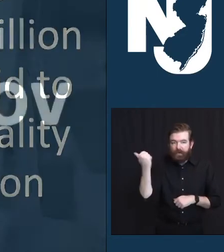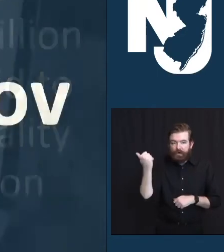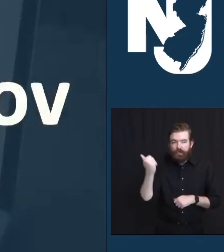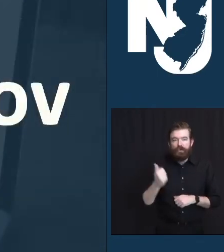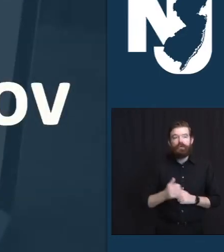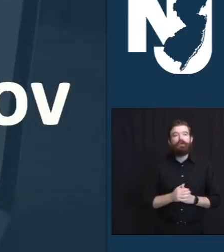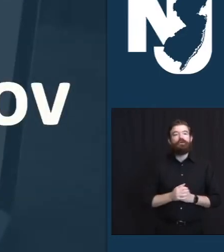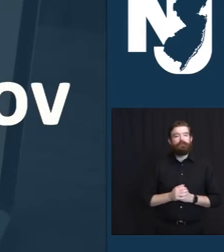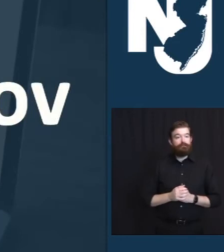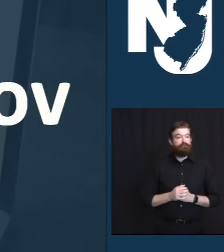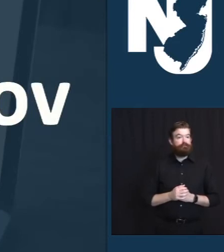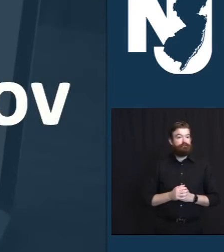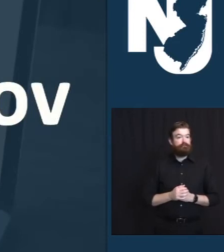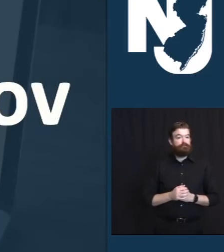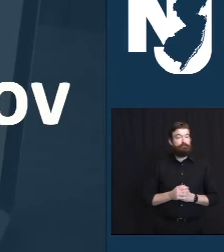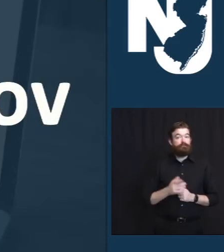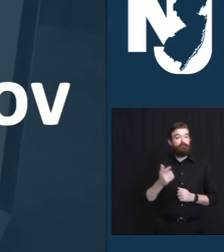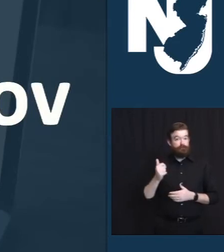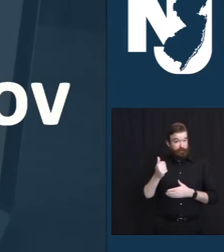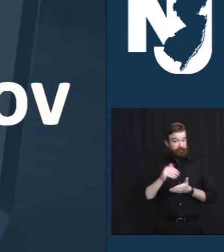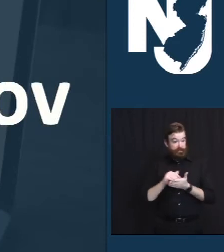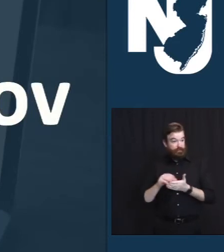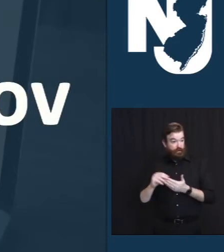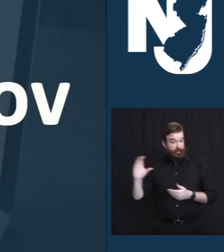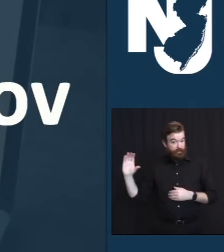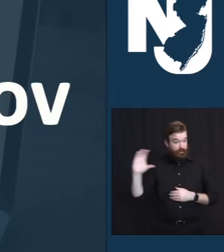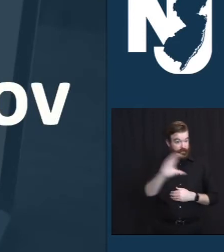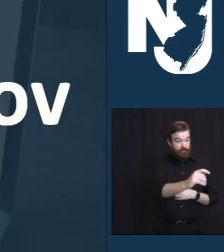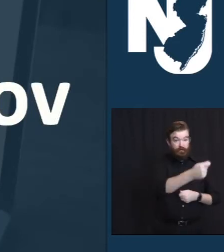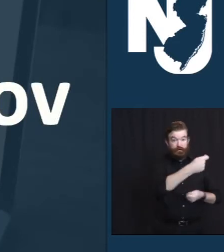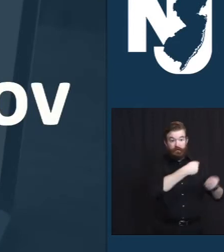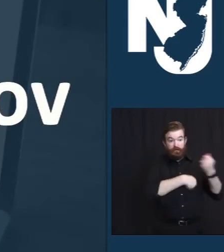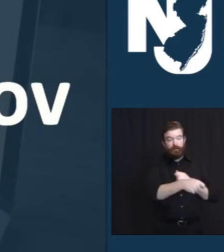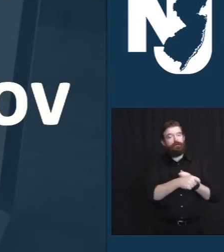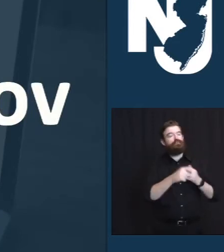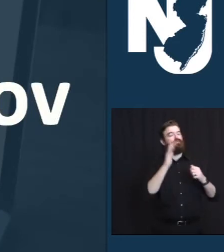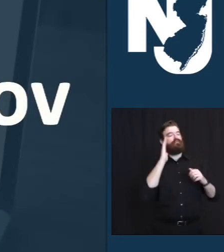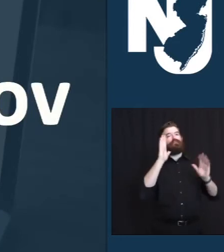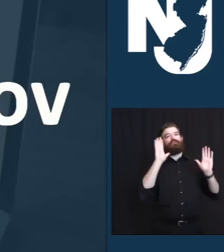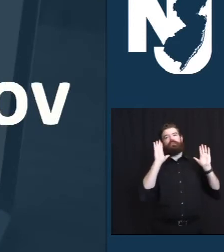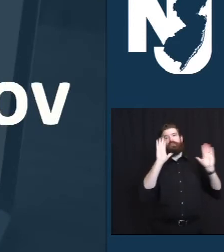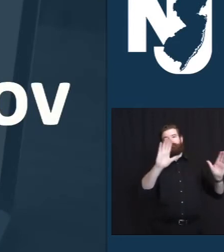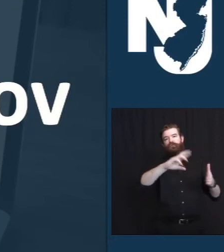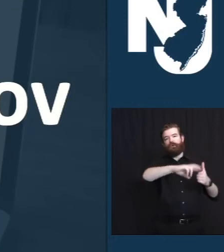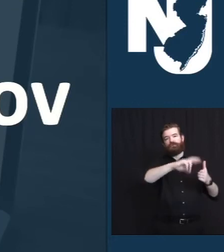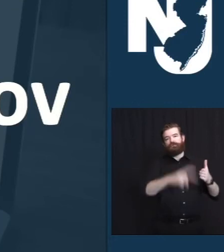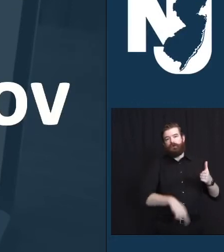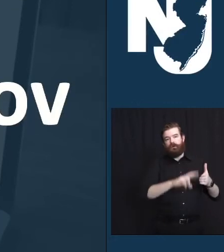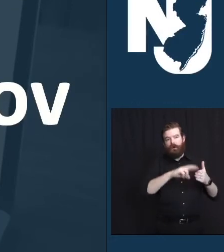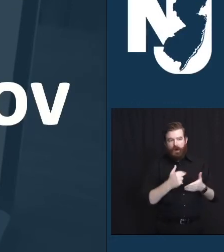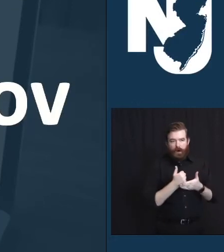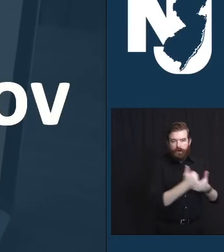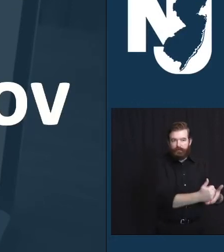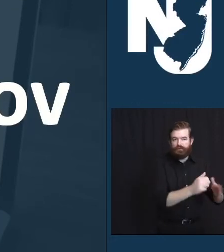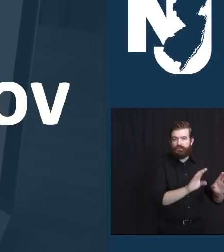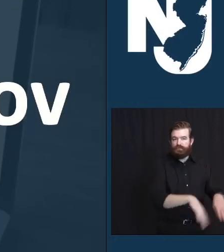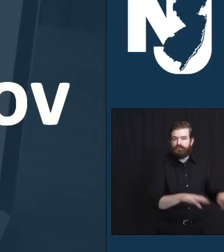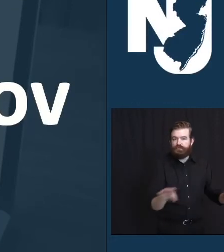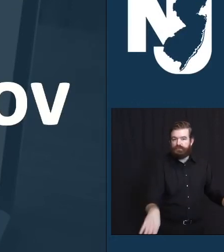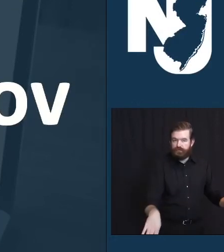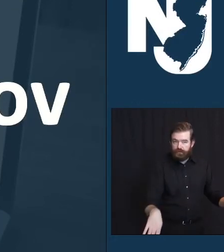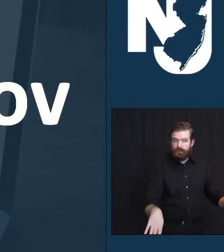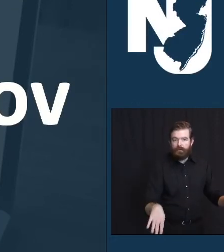numerous communities, our investments in pre-K have also meant more peace of mind for parents who no longer have to worry about daily childcare